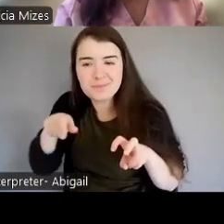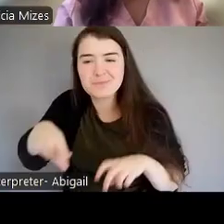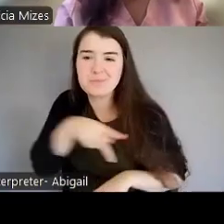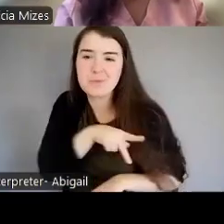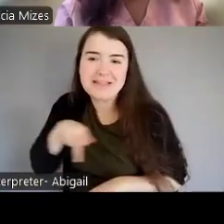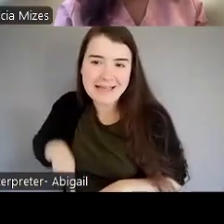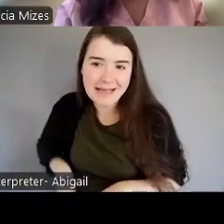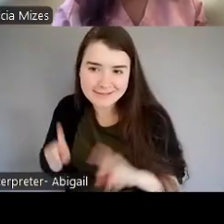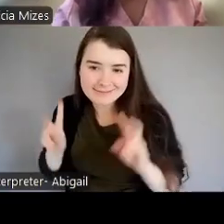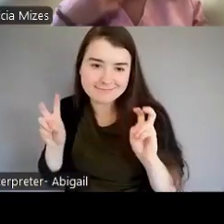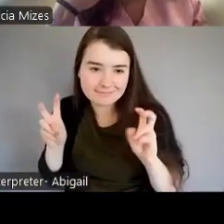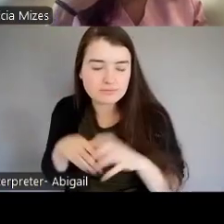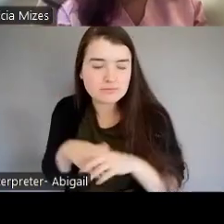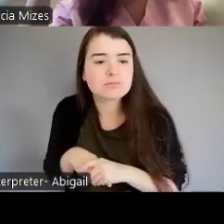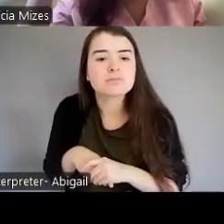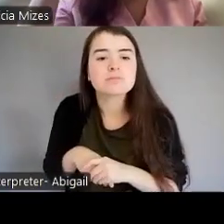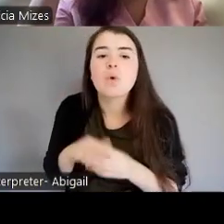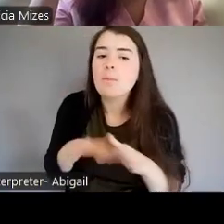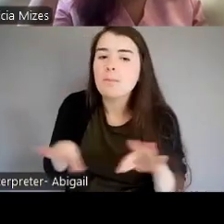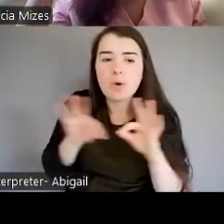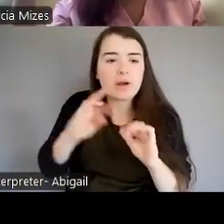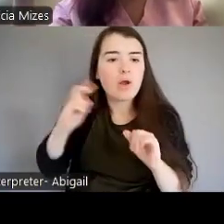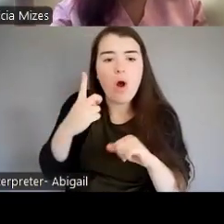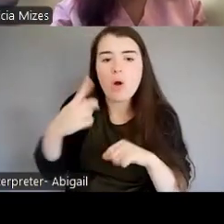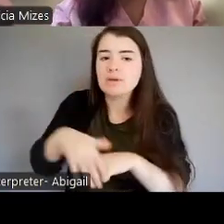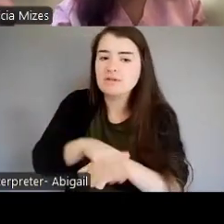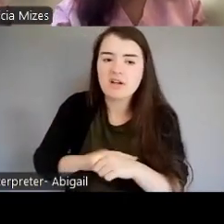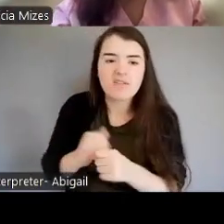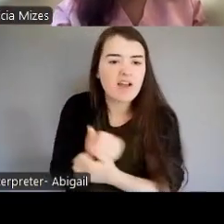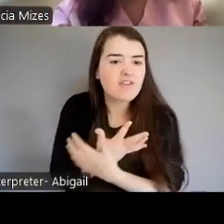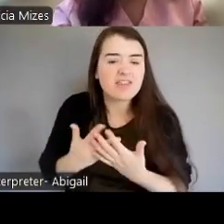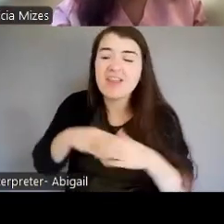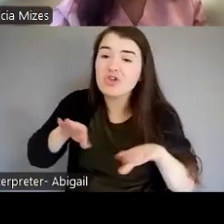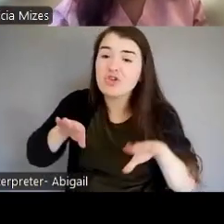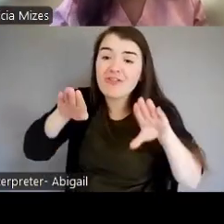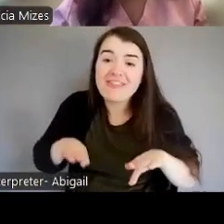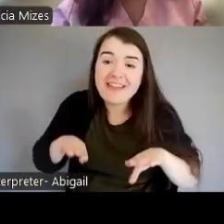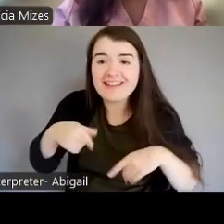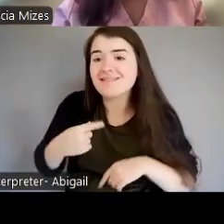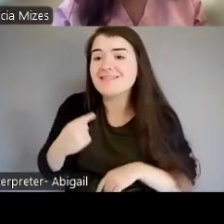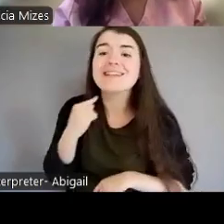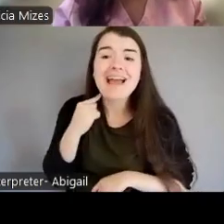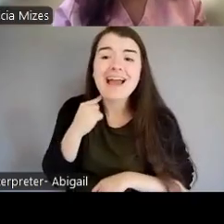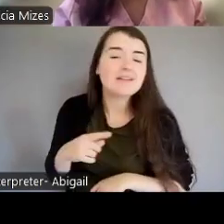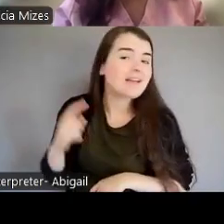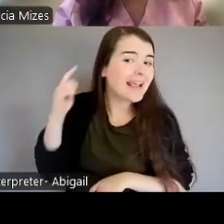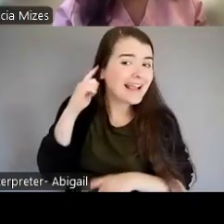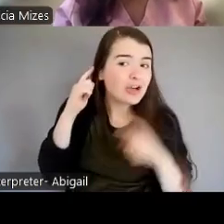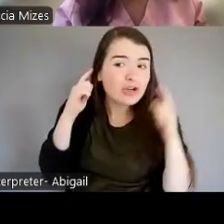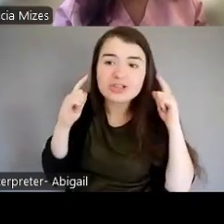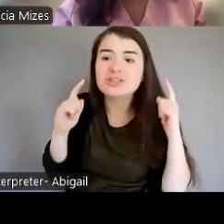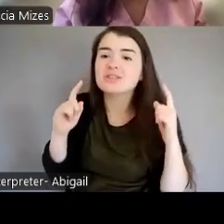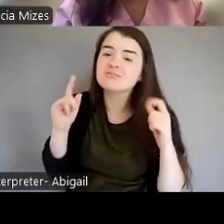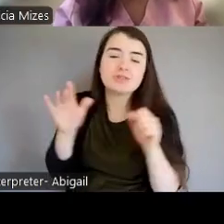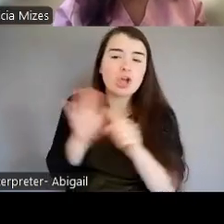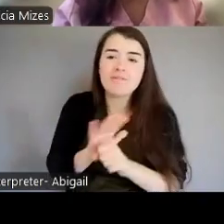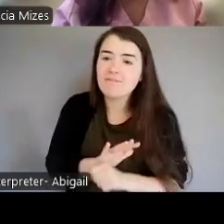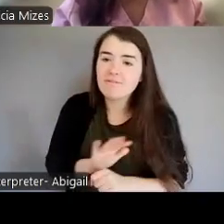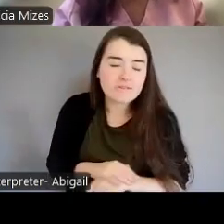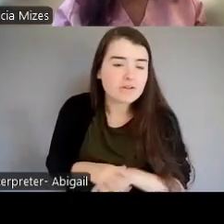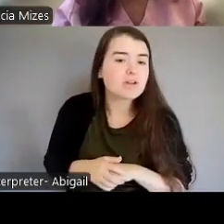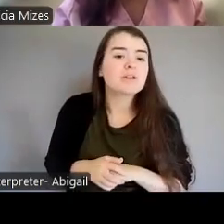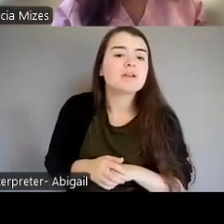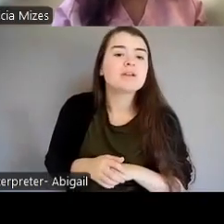forget about your feet, forget about your neck, forget about your ears, which are areas that we might not always think of. And you want to reapply sunscreen every 2 hours. You want to do it